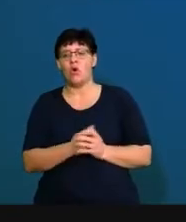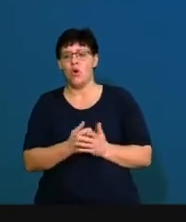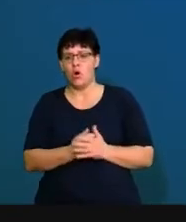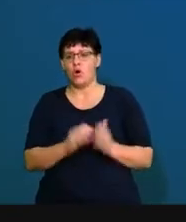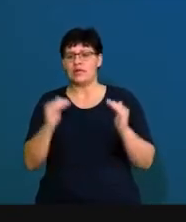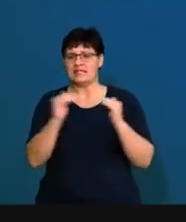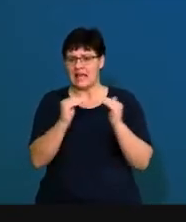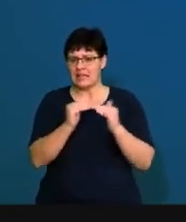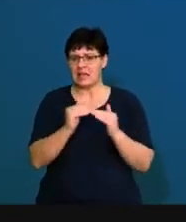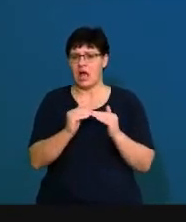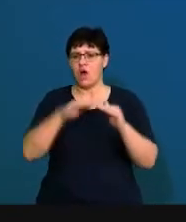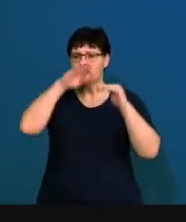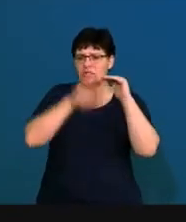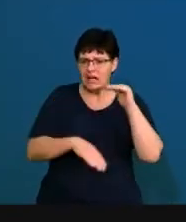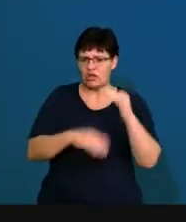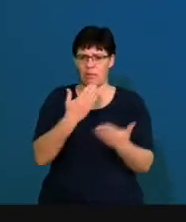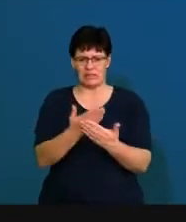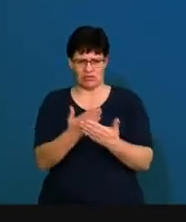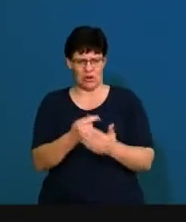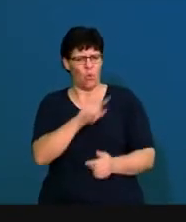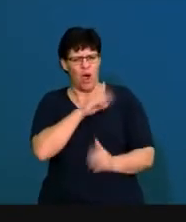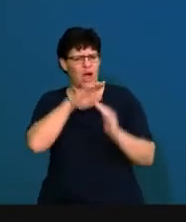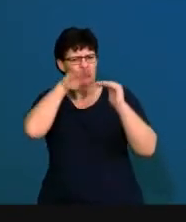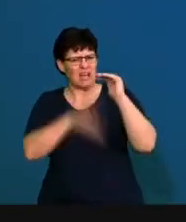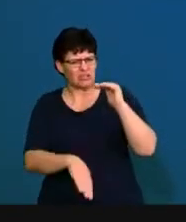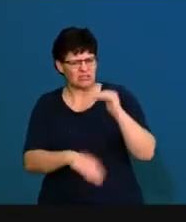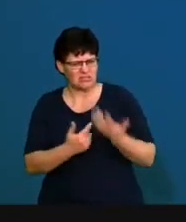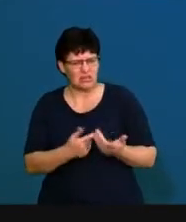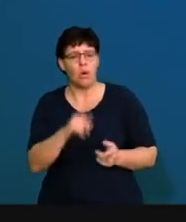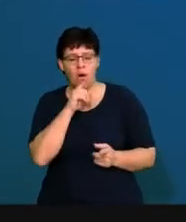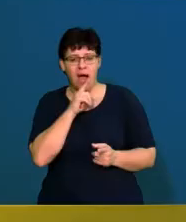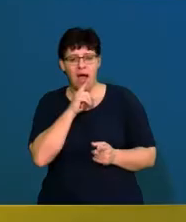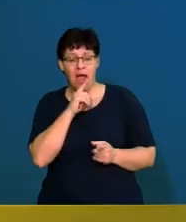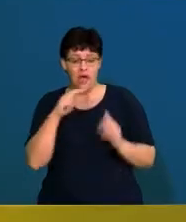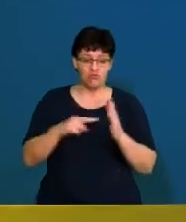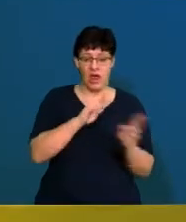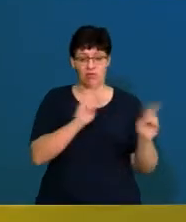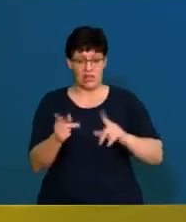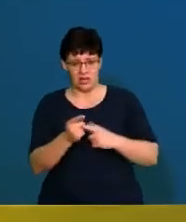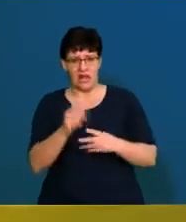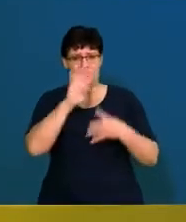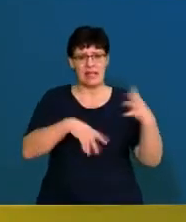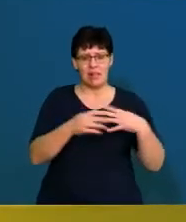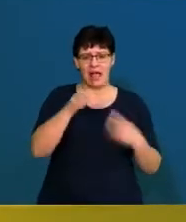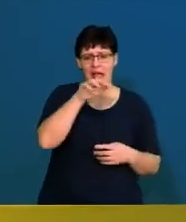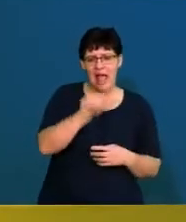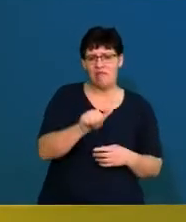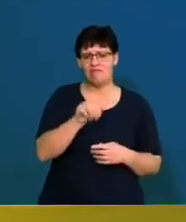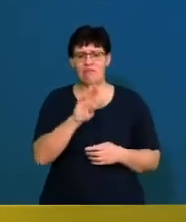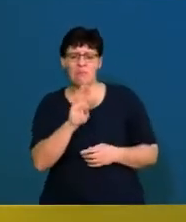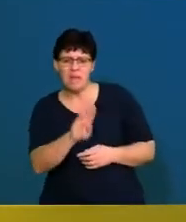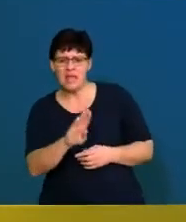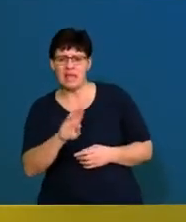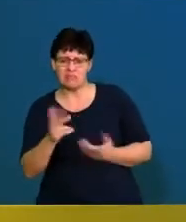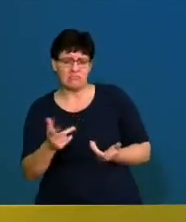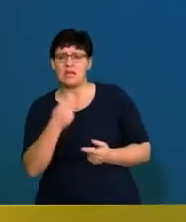standard reduction potentials. Why exactly are we saying reduction? Because all those reactions in table 4A and 4B are based